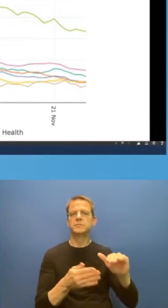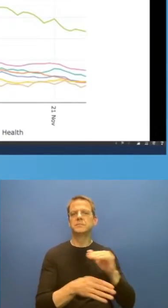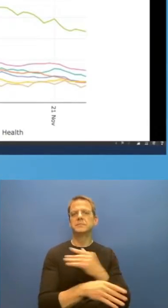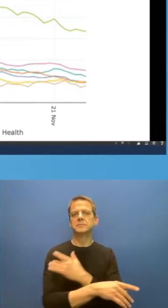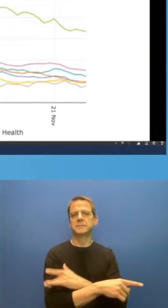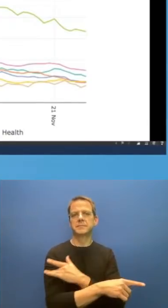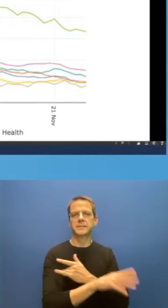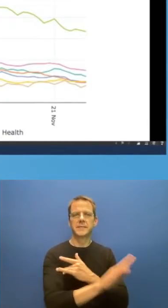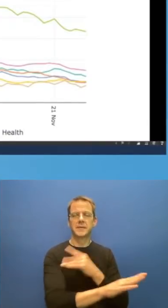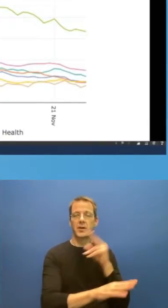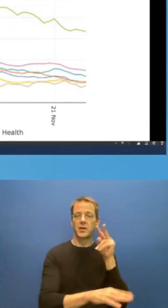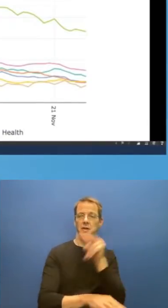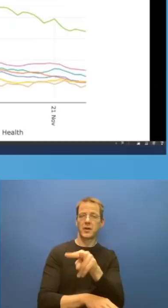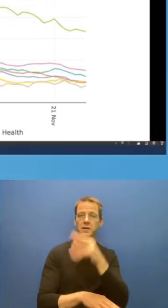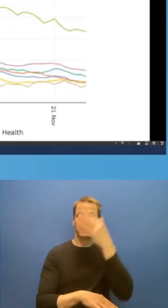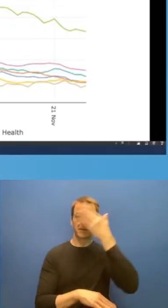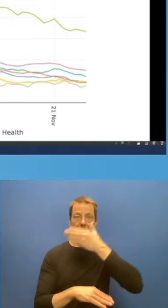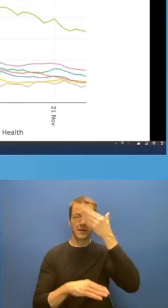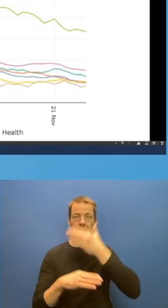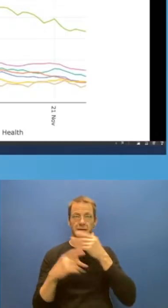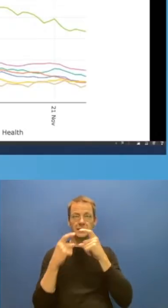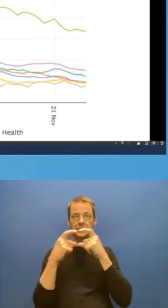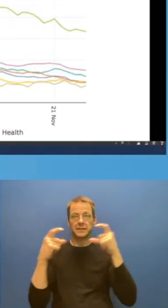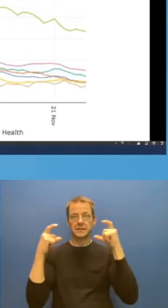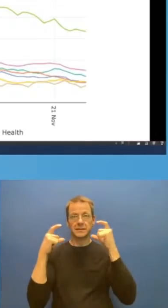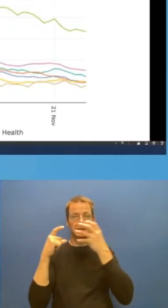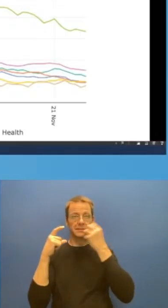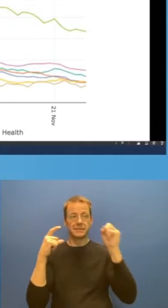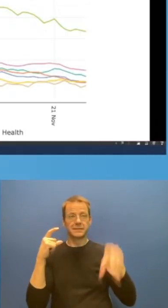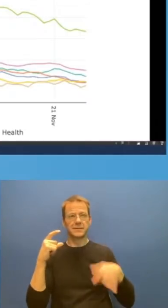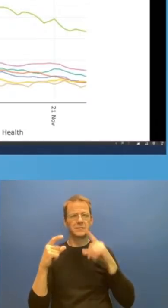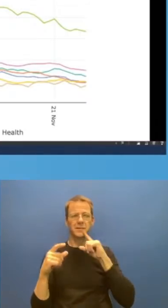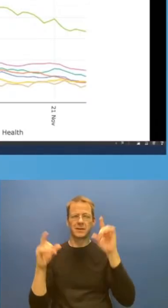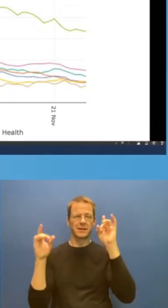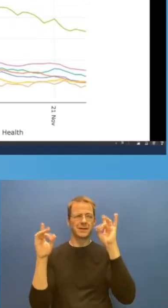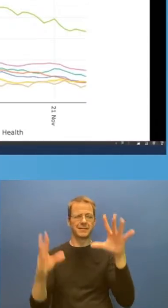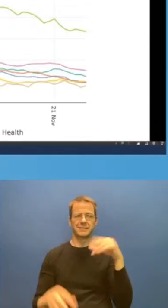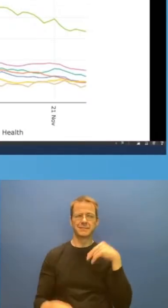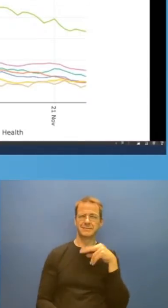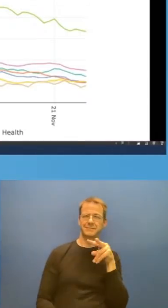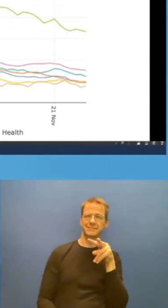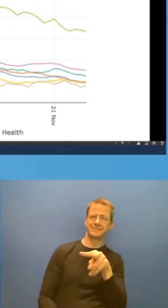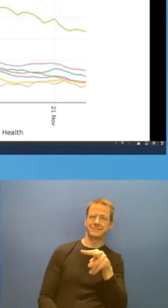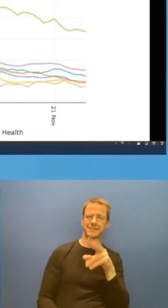transmitted virus. And there's also exceptions for extracurricular activities and sports.